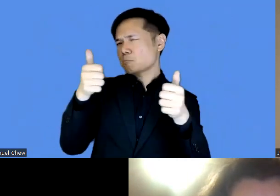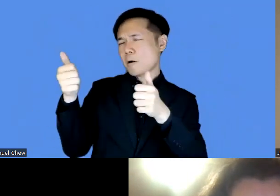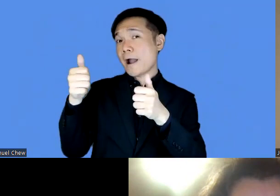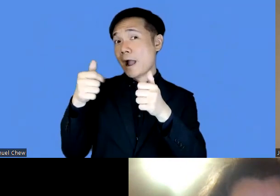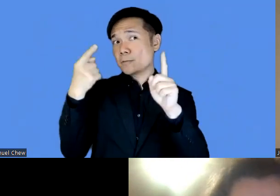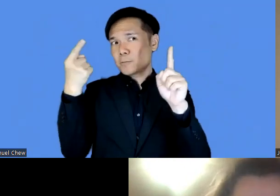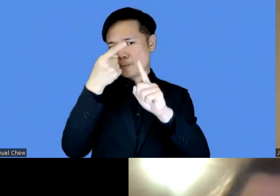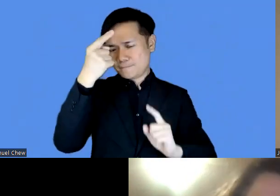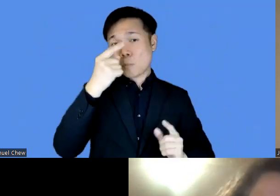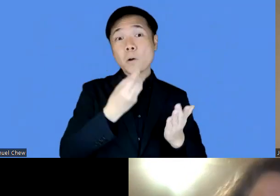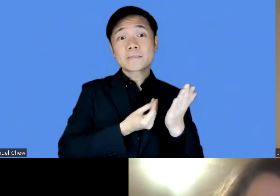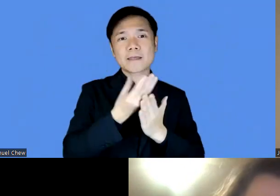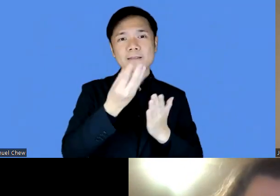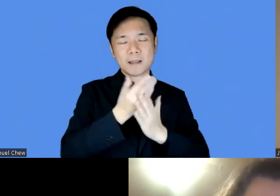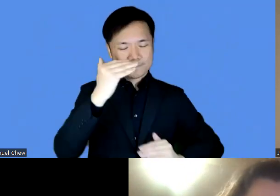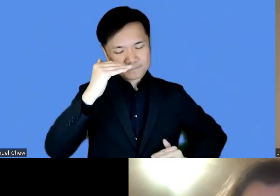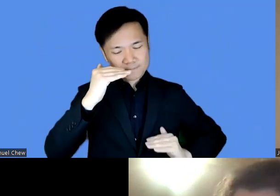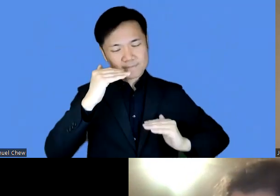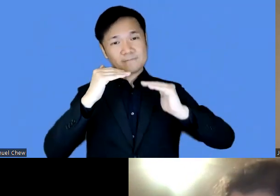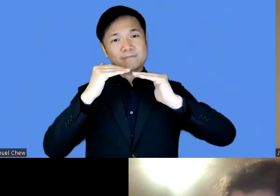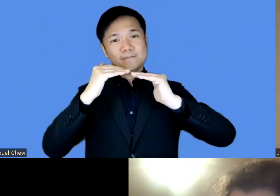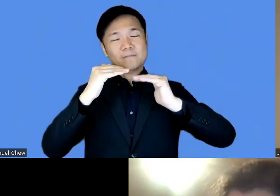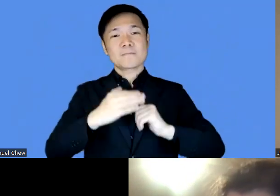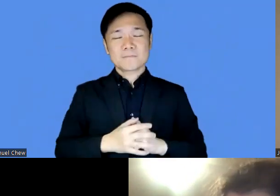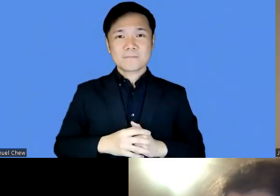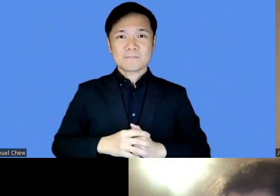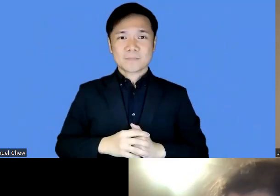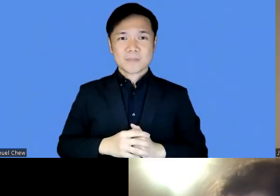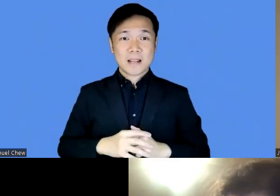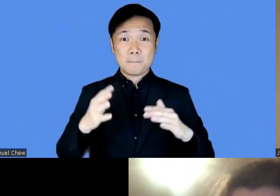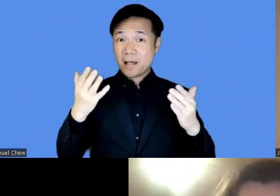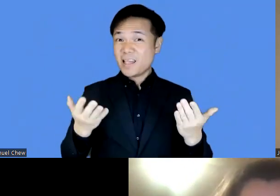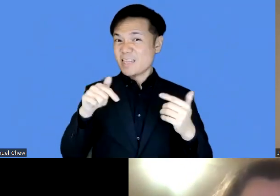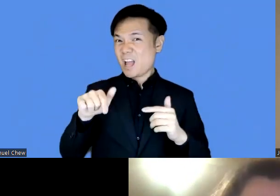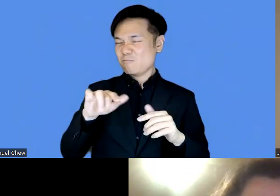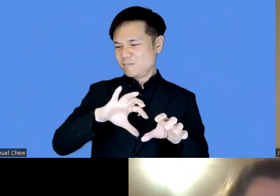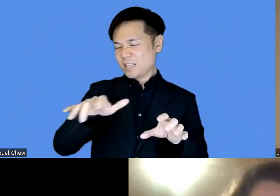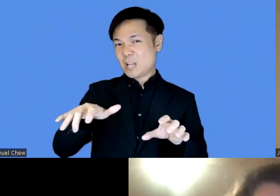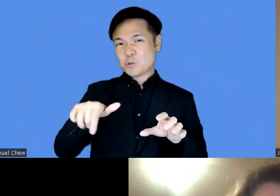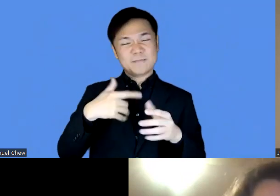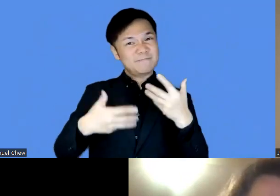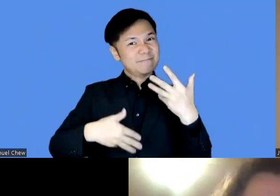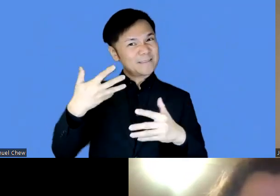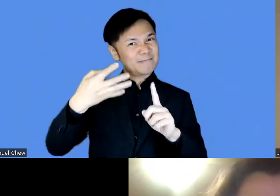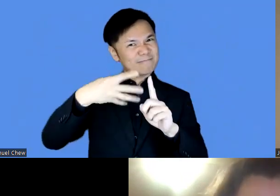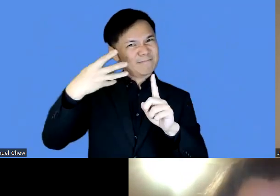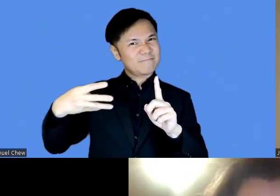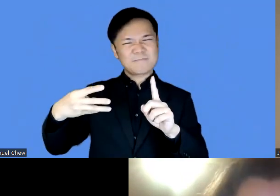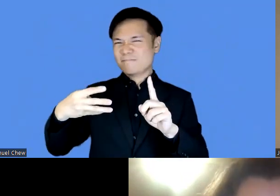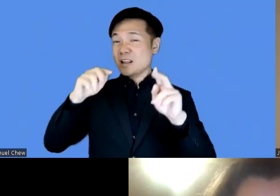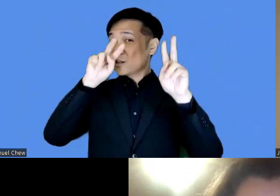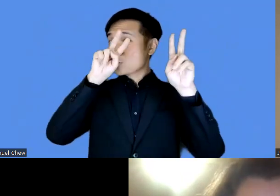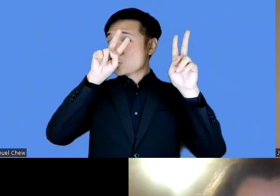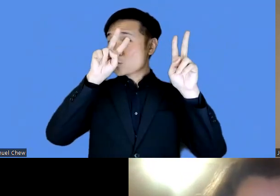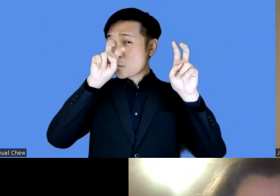data gap. However, still to date, national statistics are rarely disaggregated by